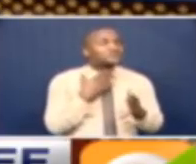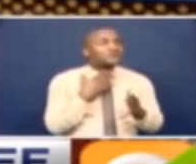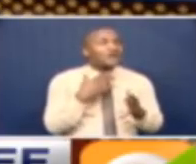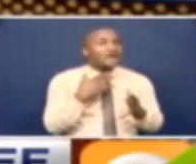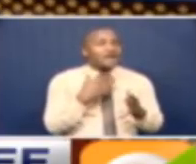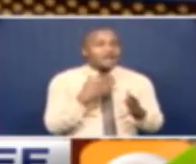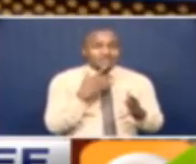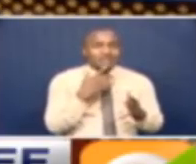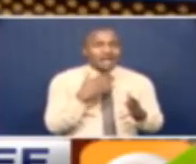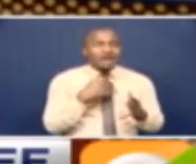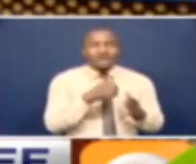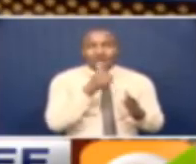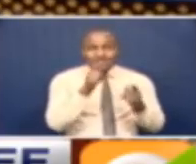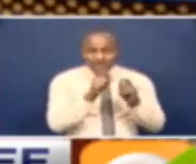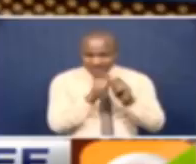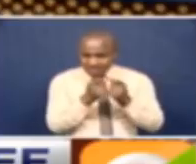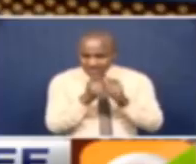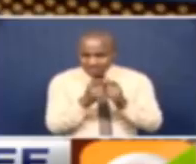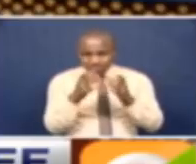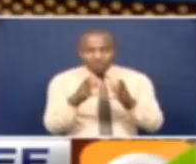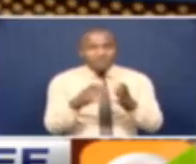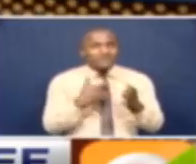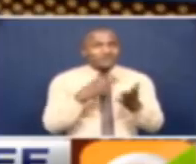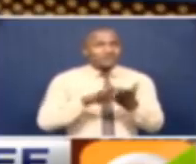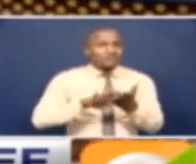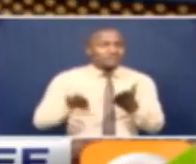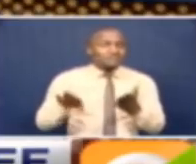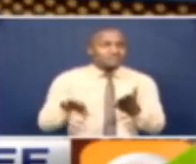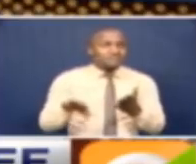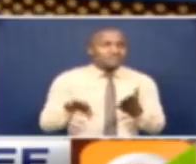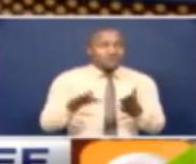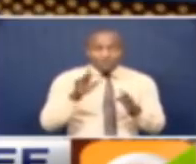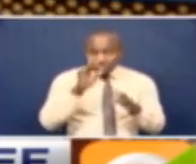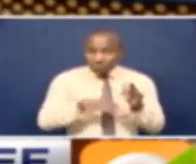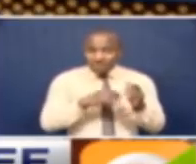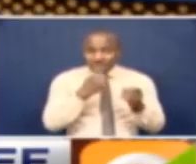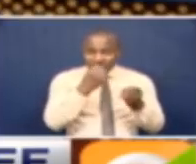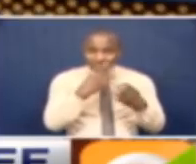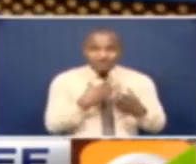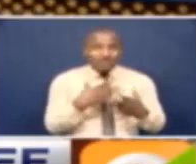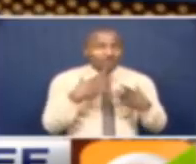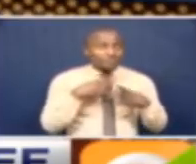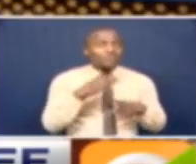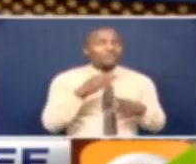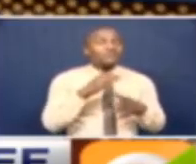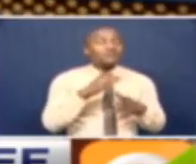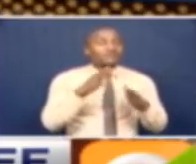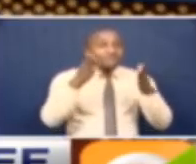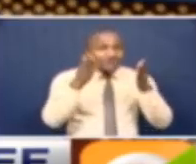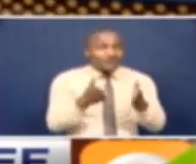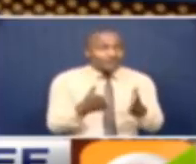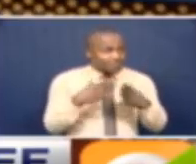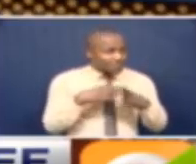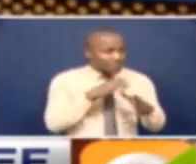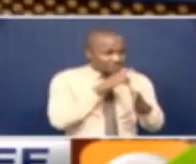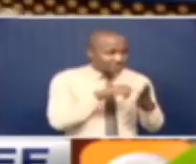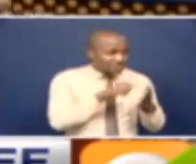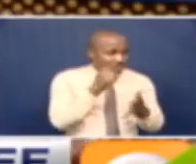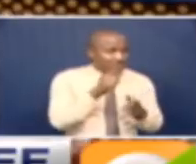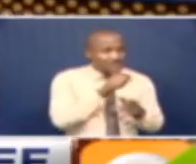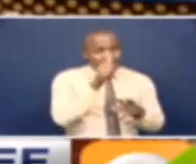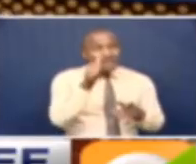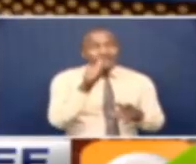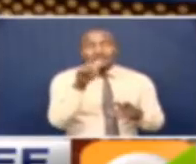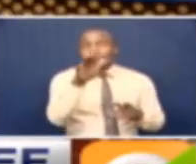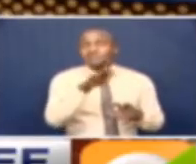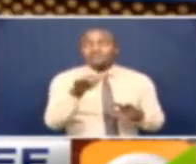groups that feel excluded. That is not because true. You cannot tell me the people in Rift Valley, the people in central Kenya and other pockets of Kenya